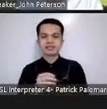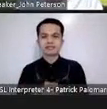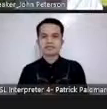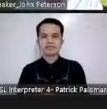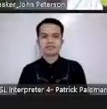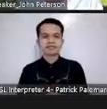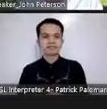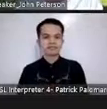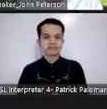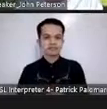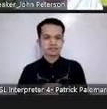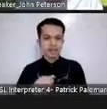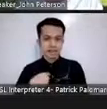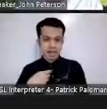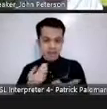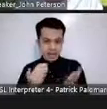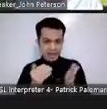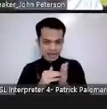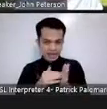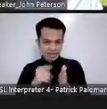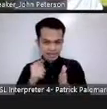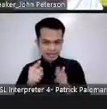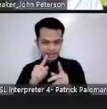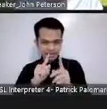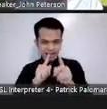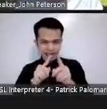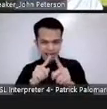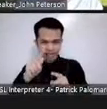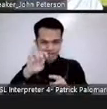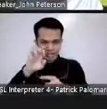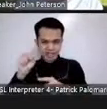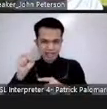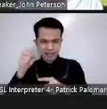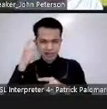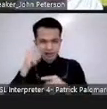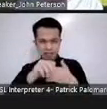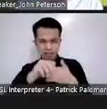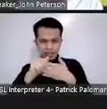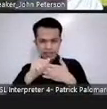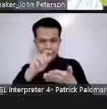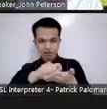Then we ask Ma'am Tess to answer as our lead author.